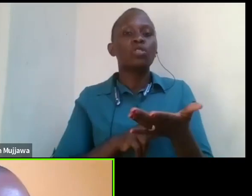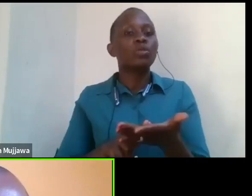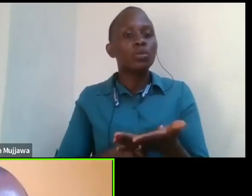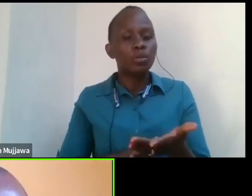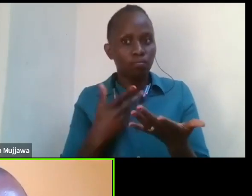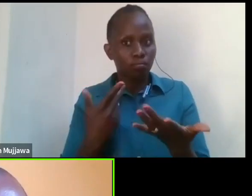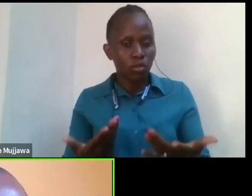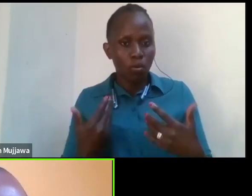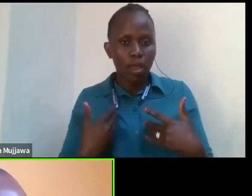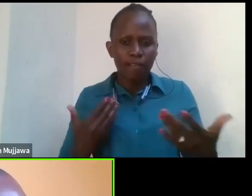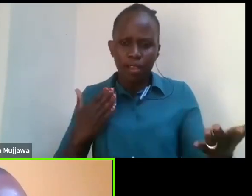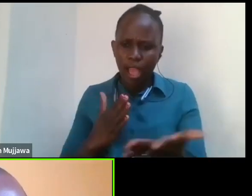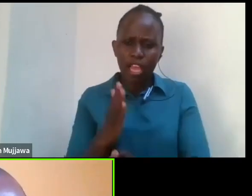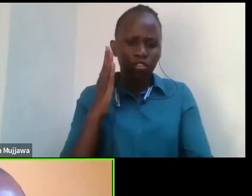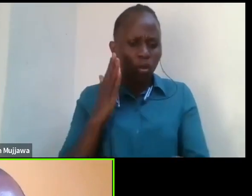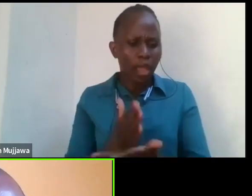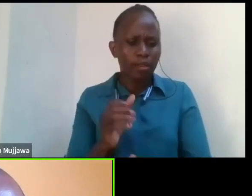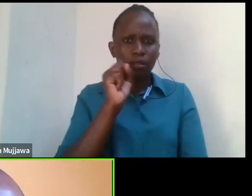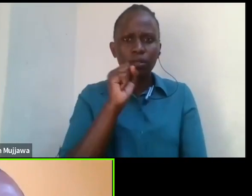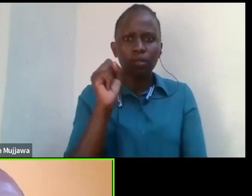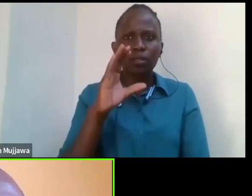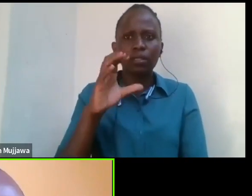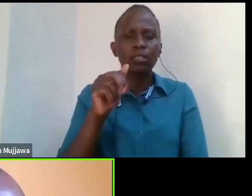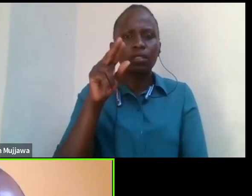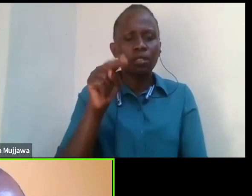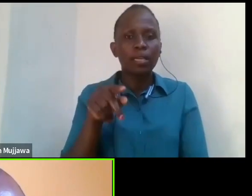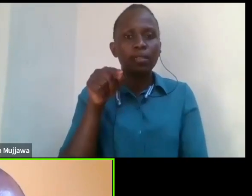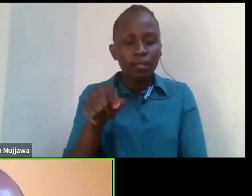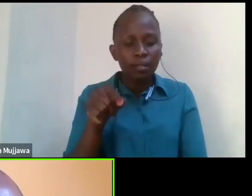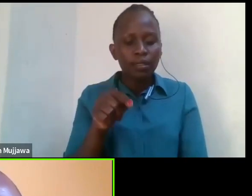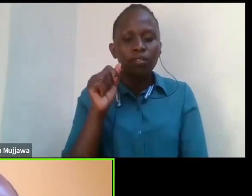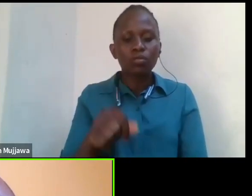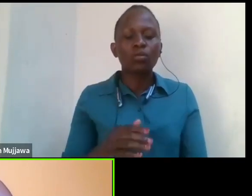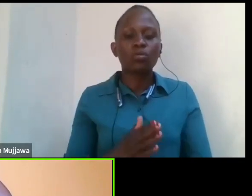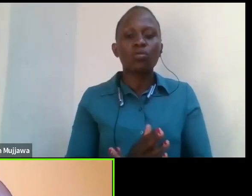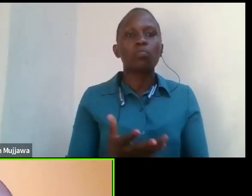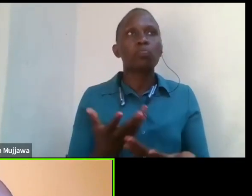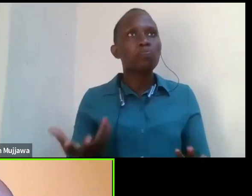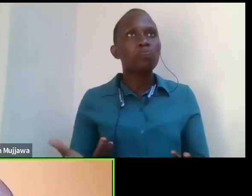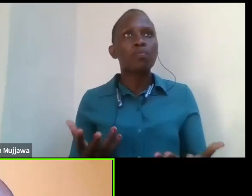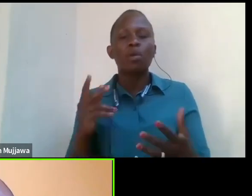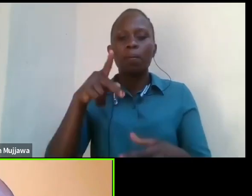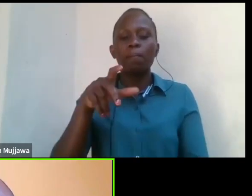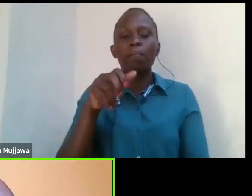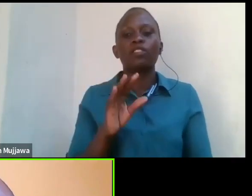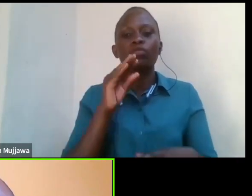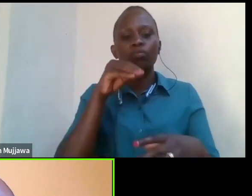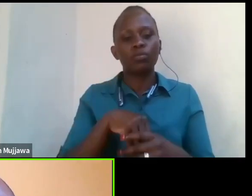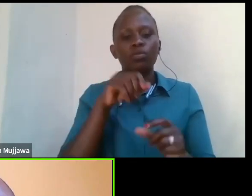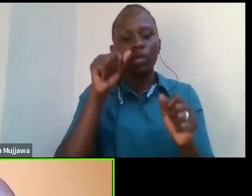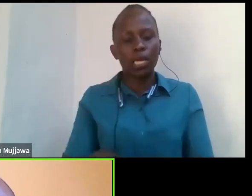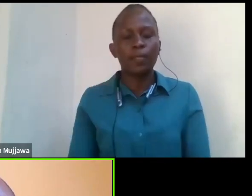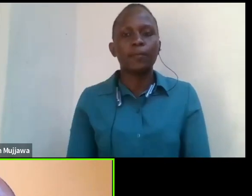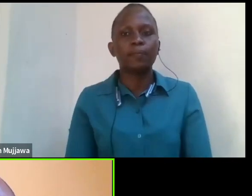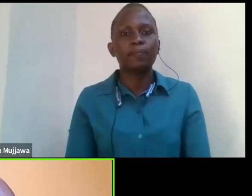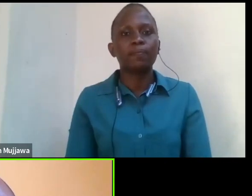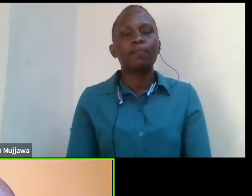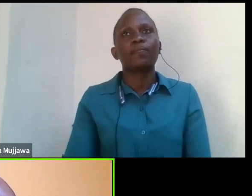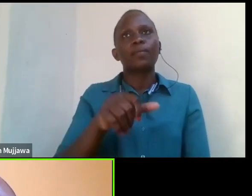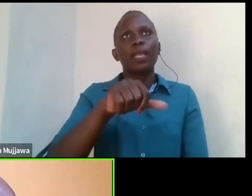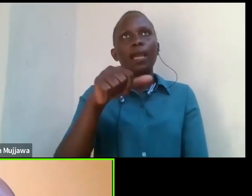actual scans. So that is potentially could be patented. And we are looking at other aspects